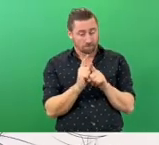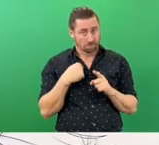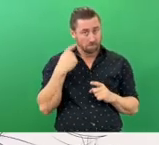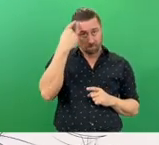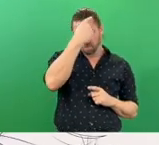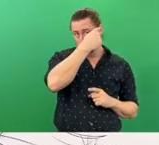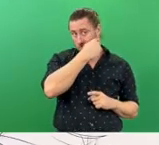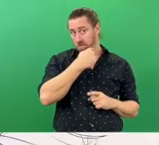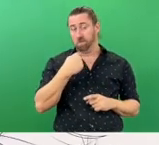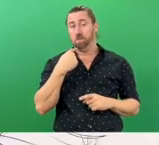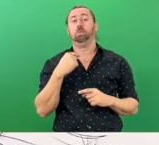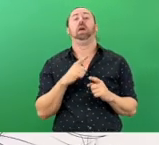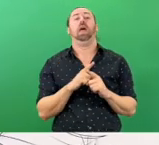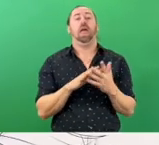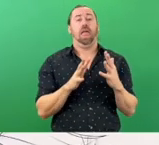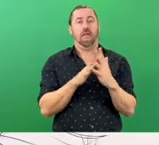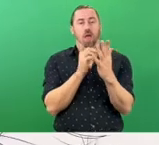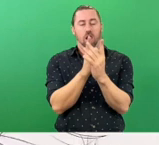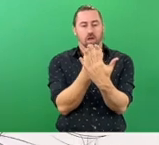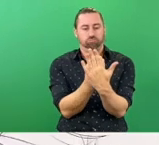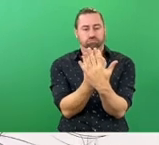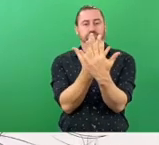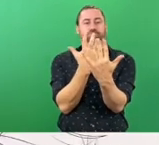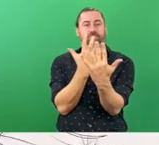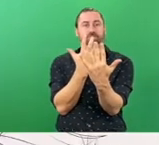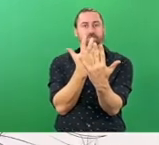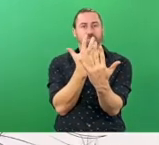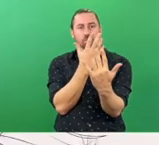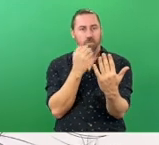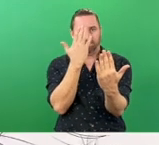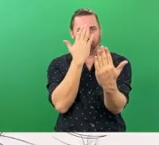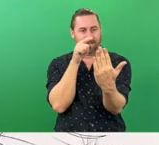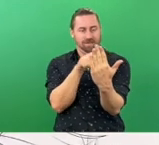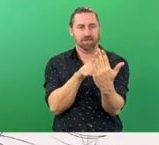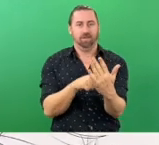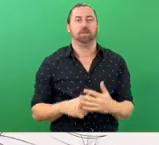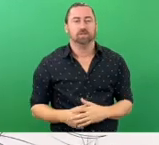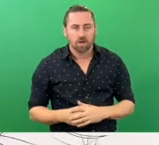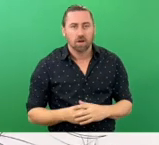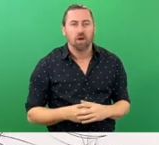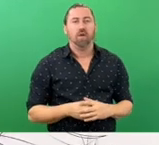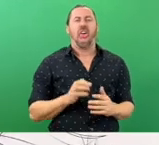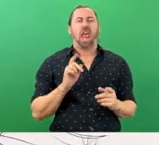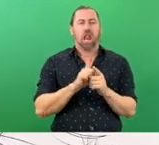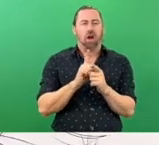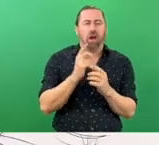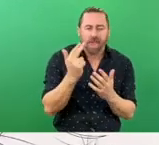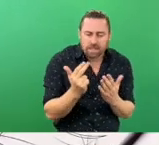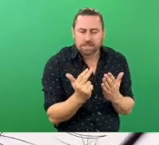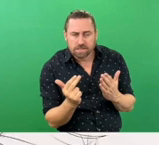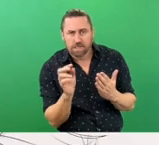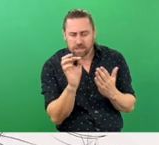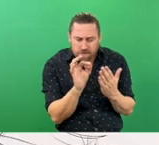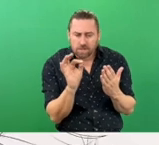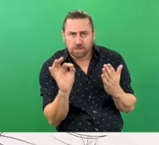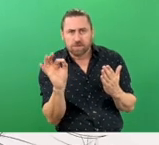way that that image will emerge up and out of that mirror. So what you don't have to do is try to get in there and